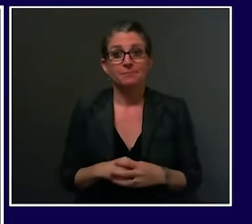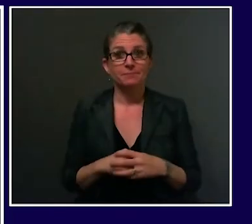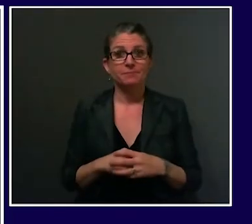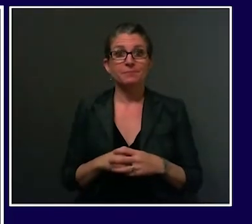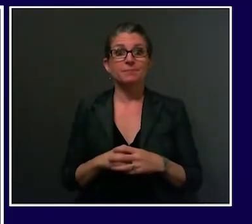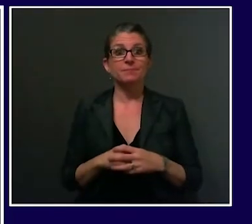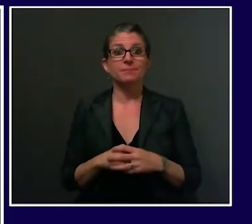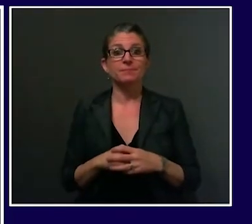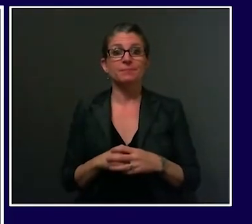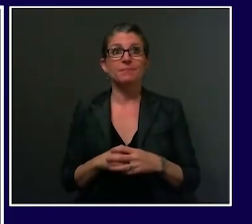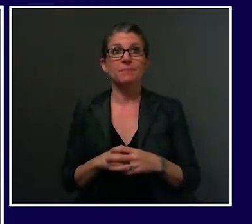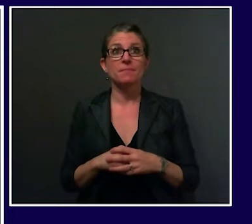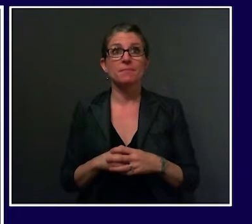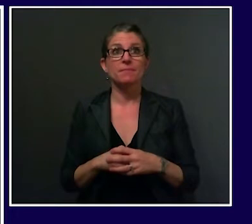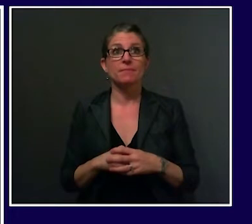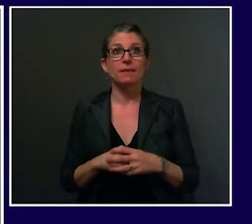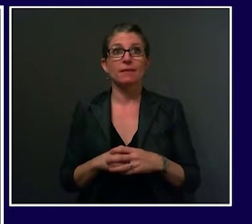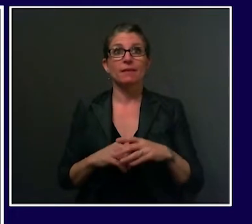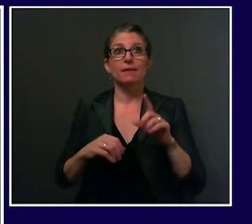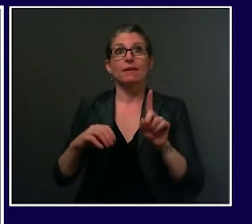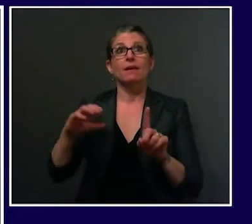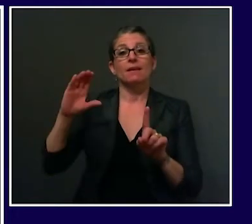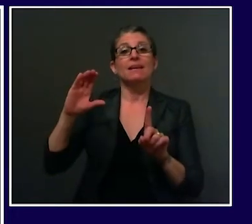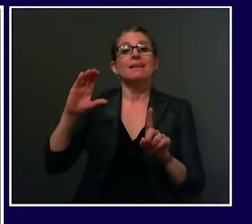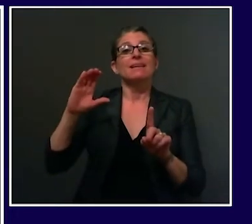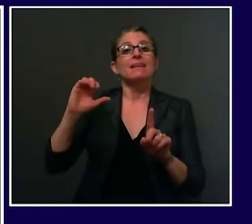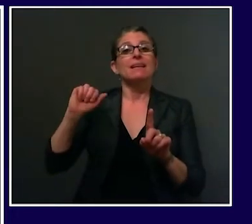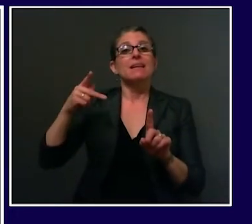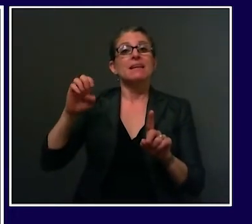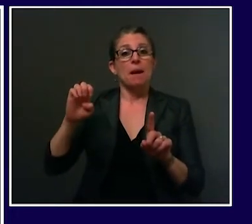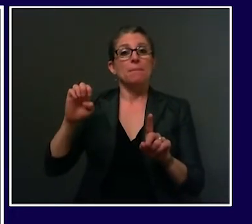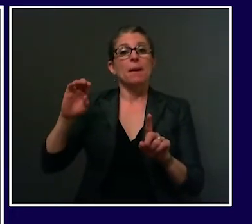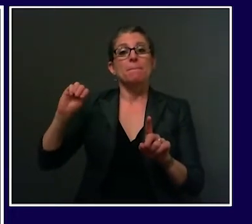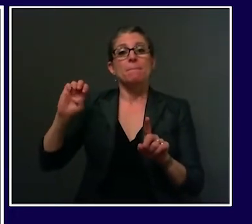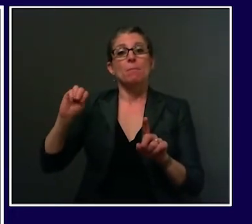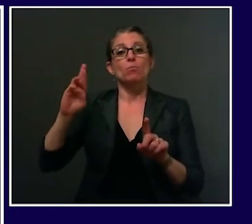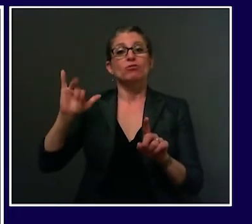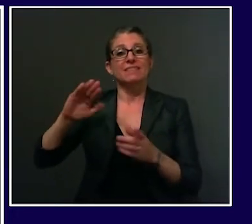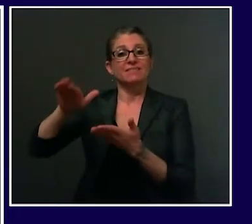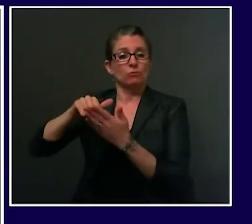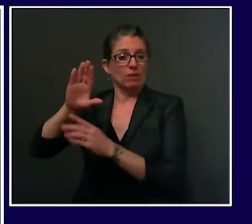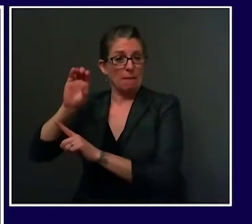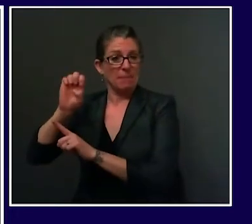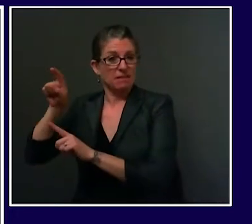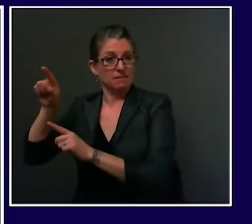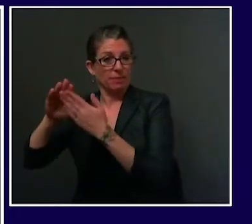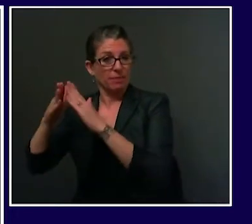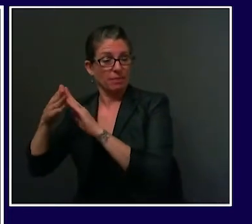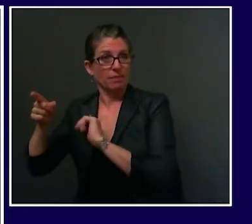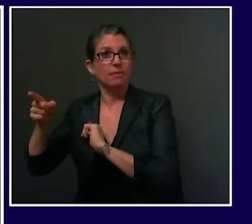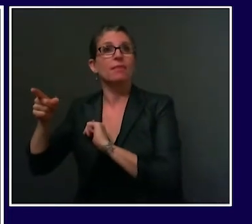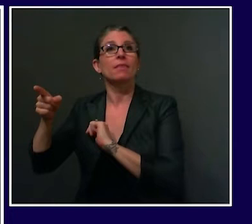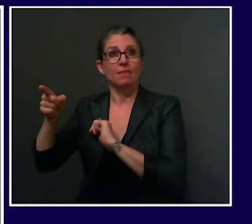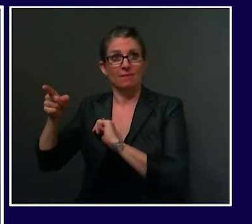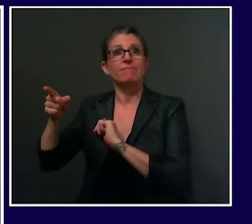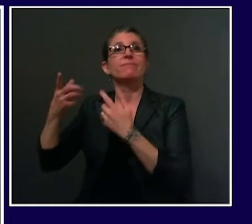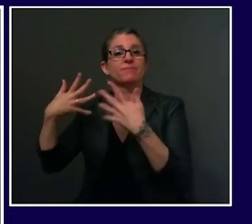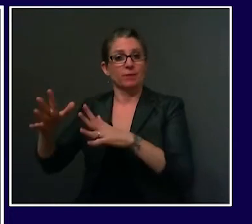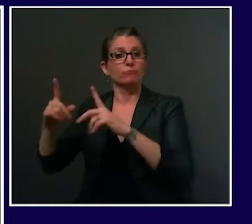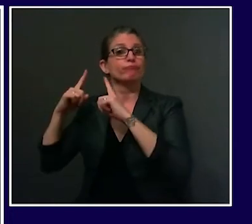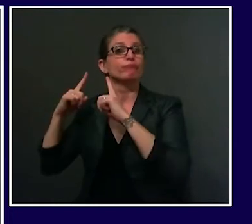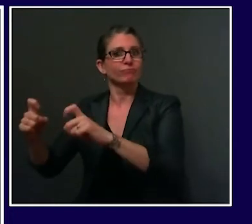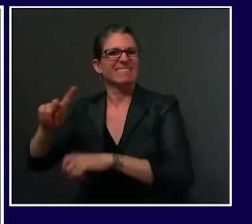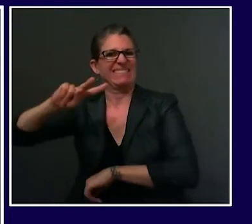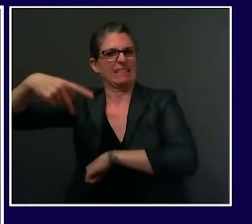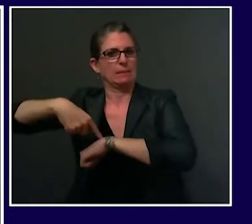Next, at the Cape Memory Center in Cape Elizabeth, another round of testing, or now retesting, has been